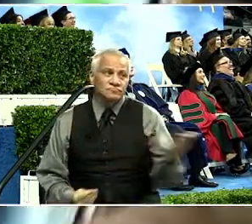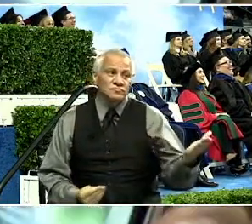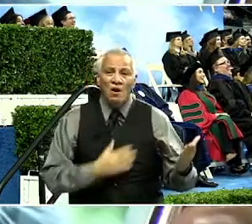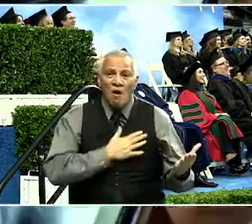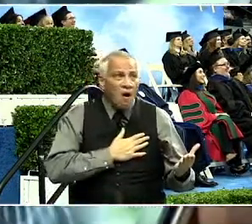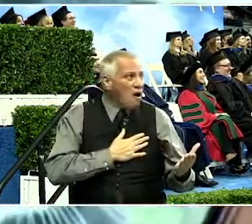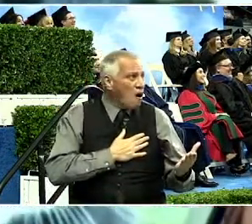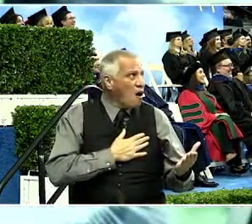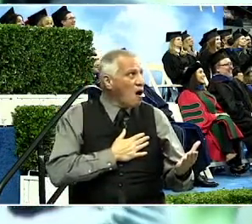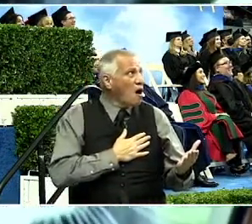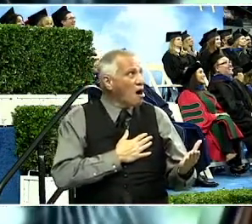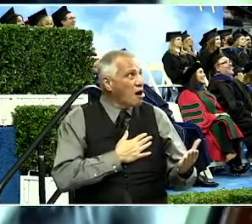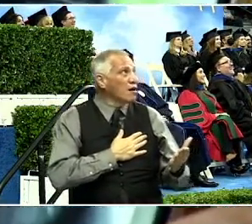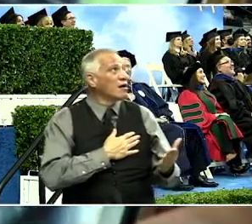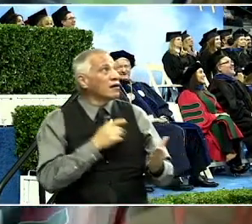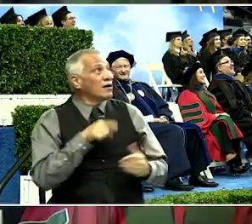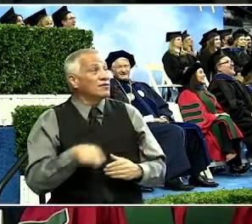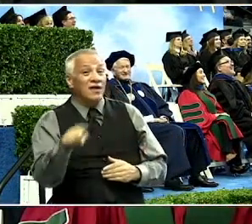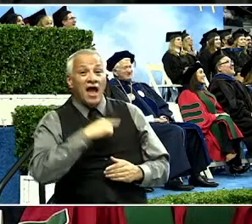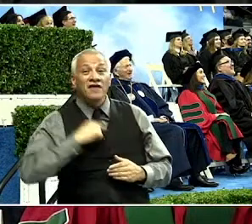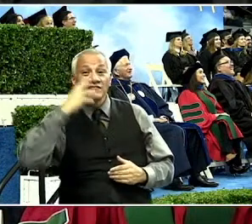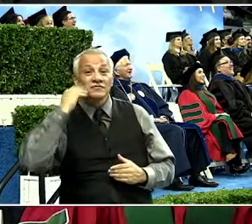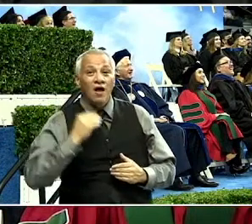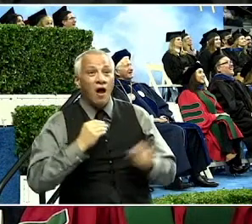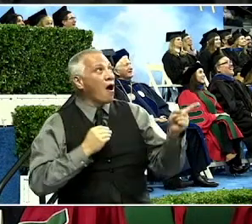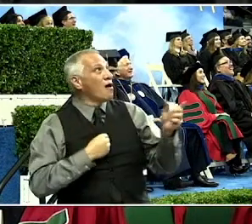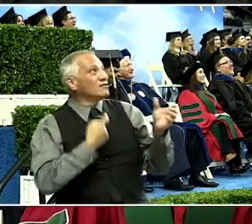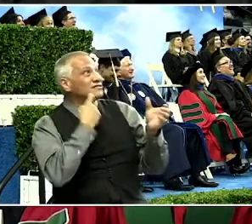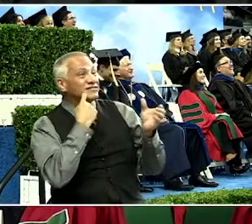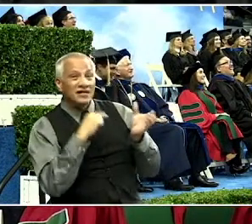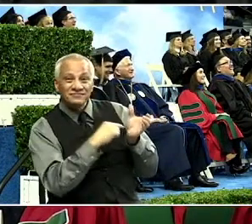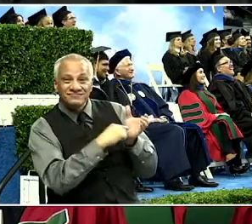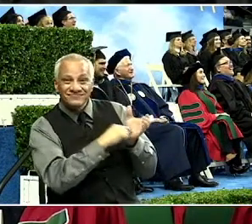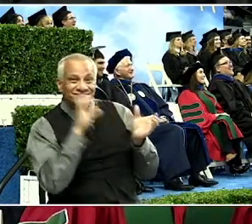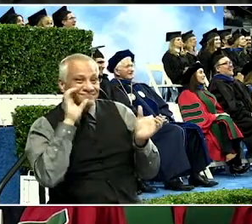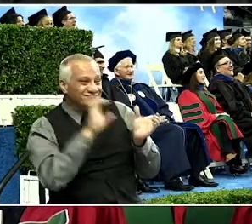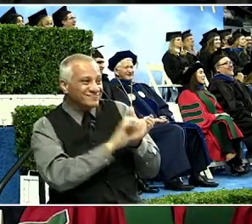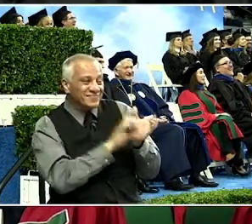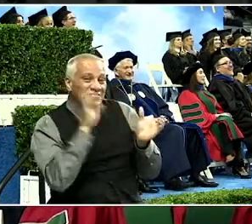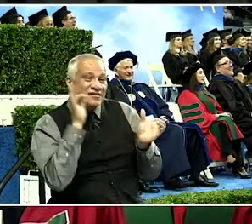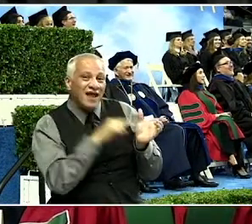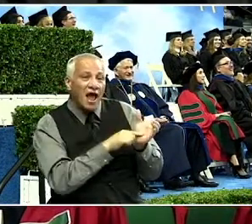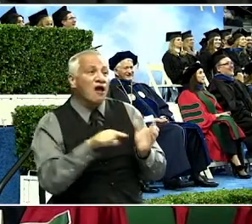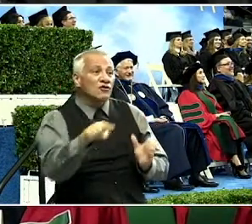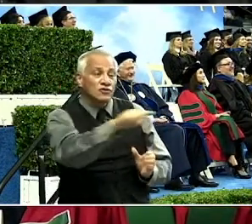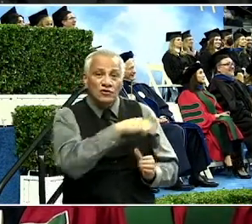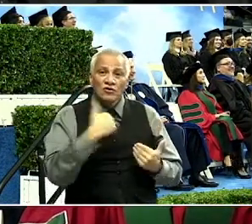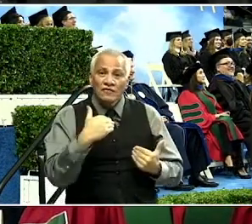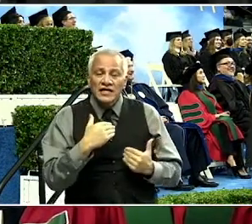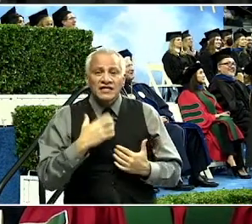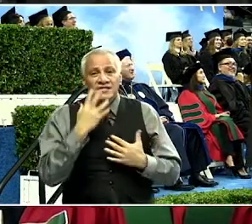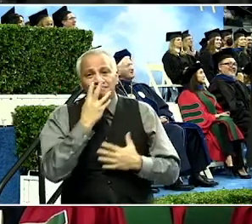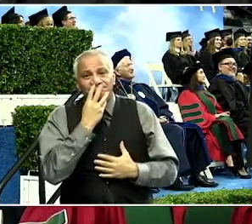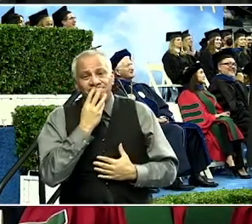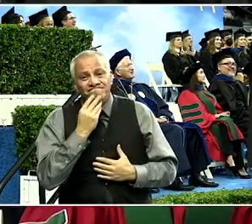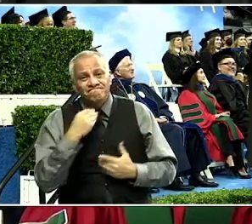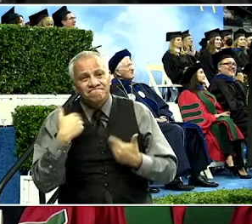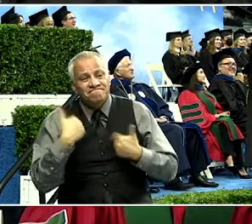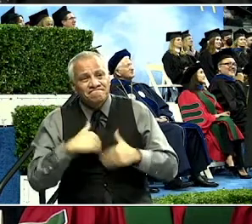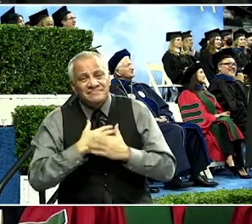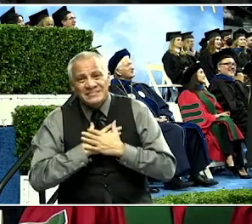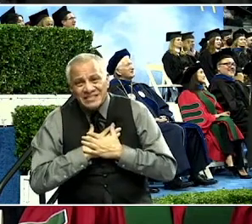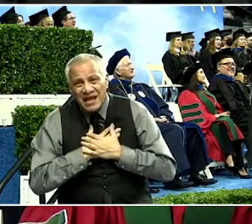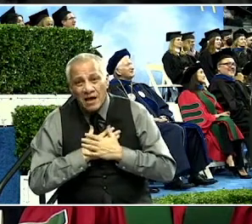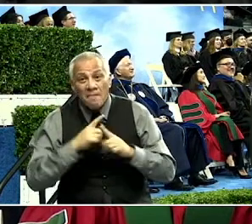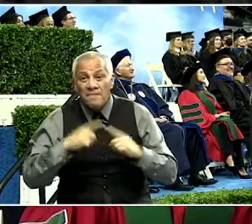Yes, you've been through a lot. Yeah. You've been through a lot, and yet somehow you made it